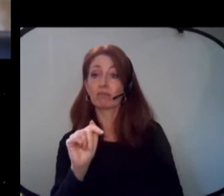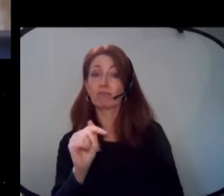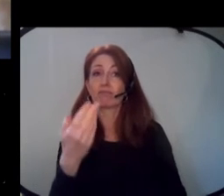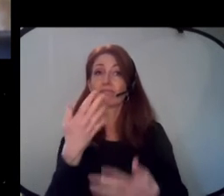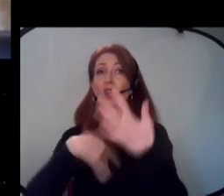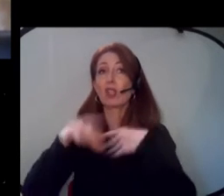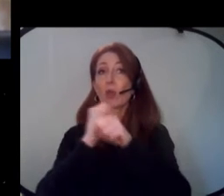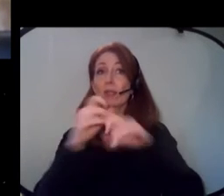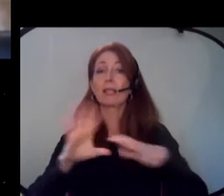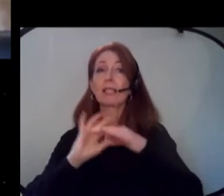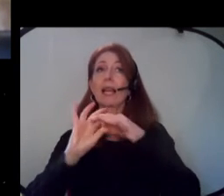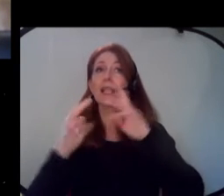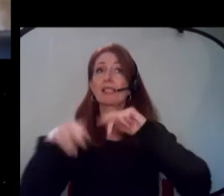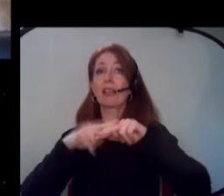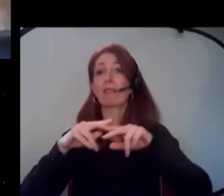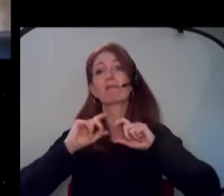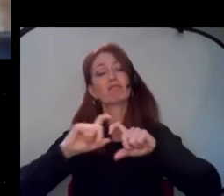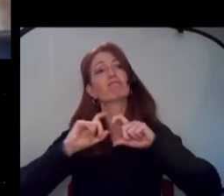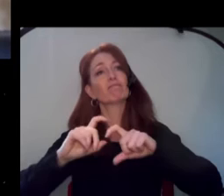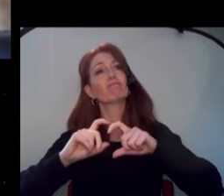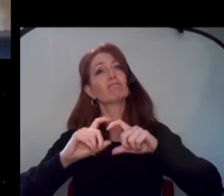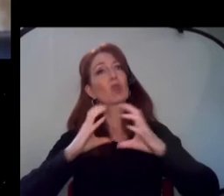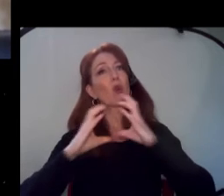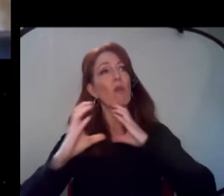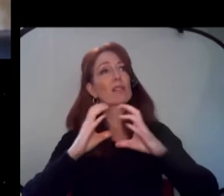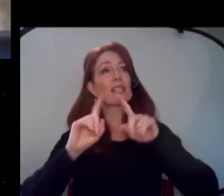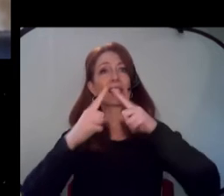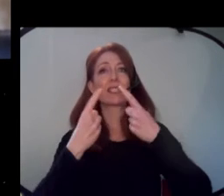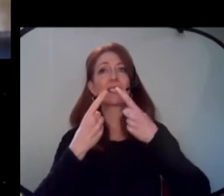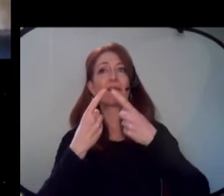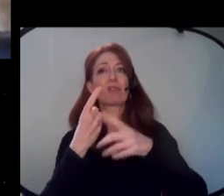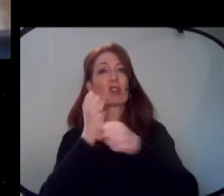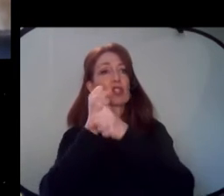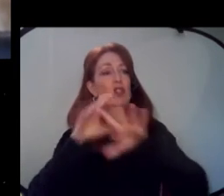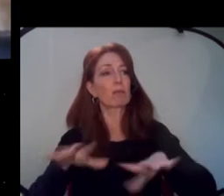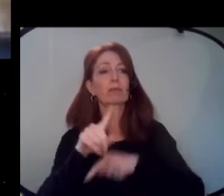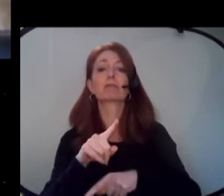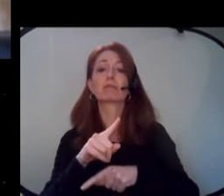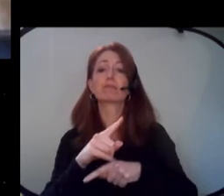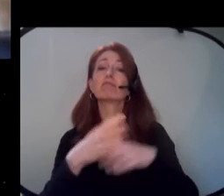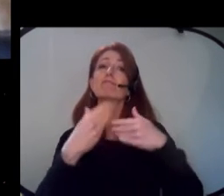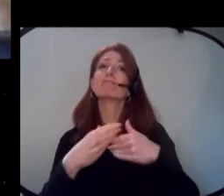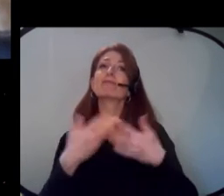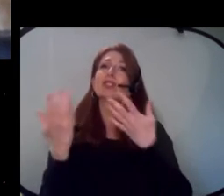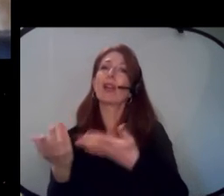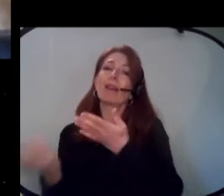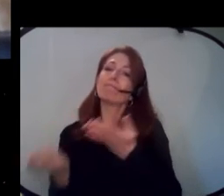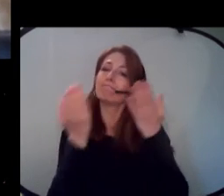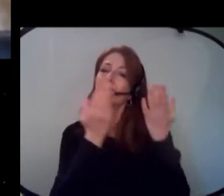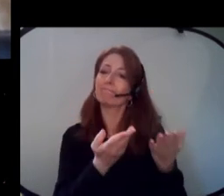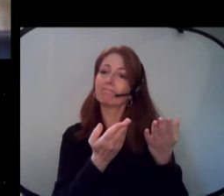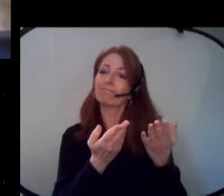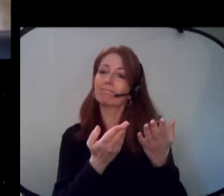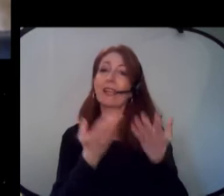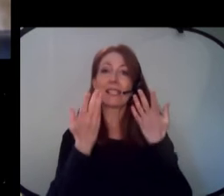should you wish to continue the conversation on different platforms afterwards. Without further ado, I'm going to hand you over to today's